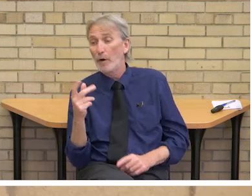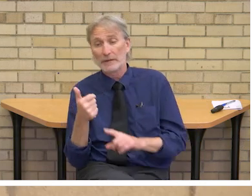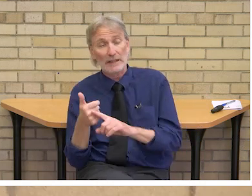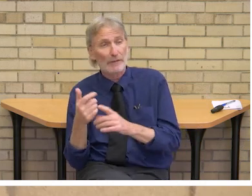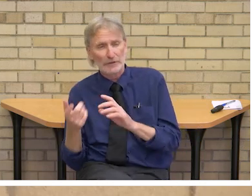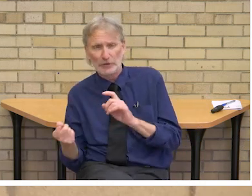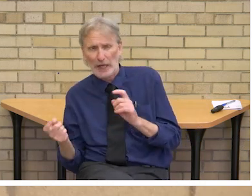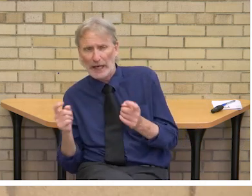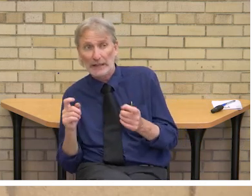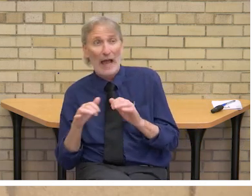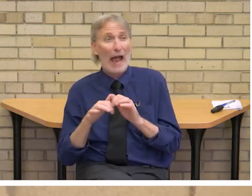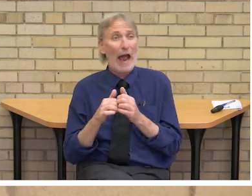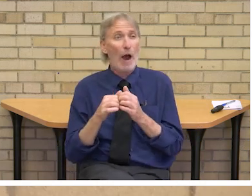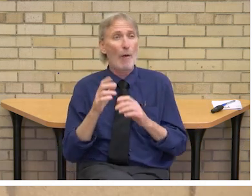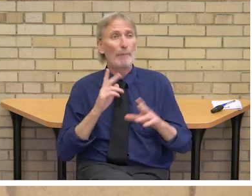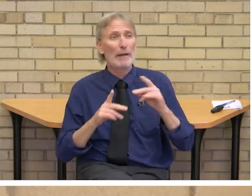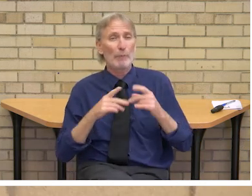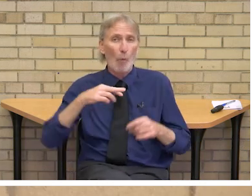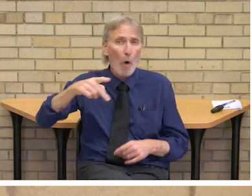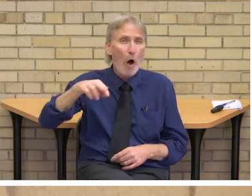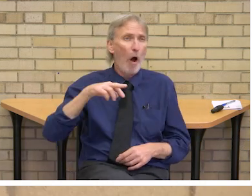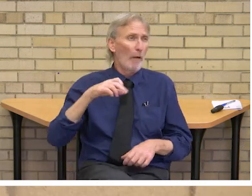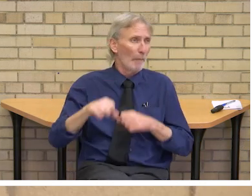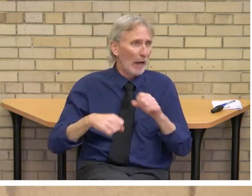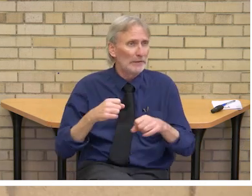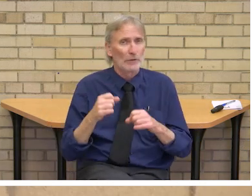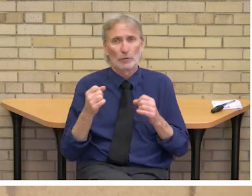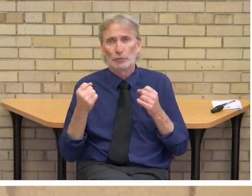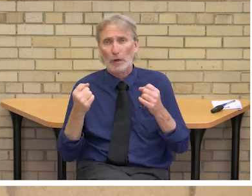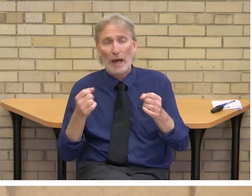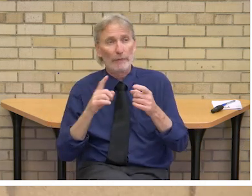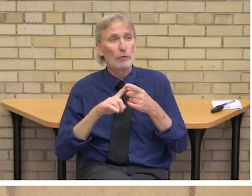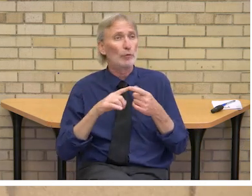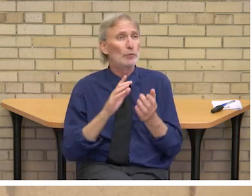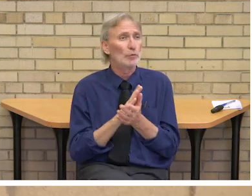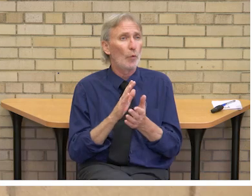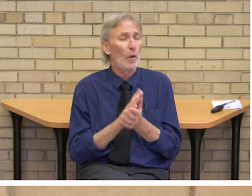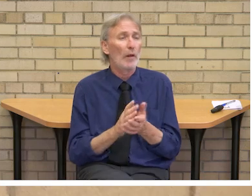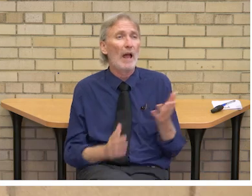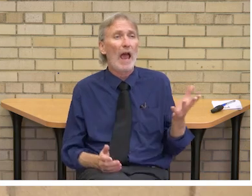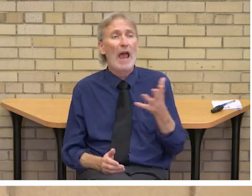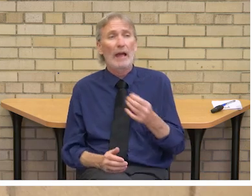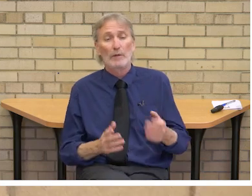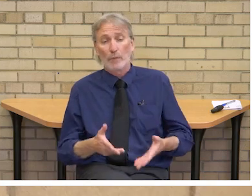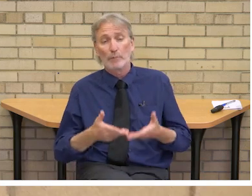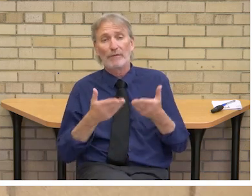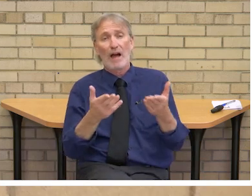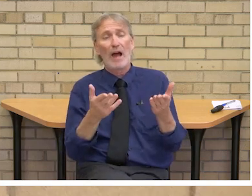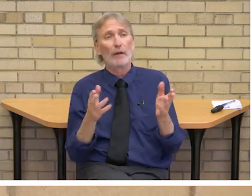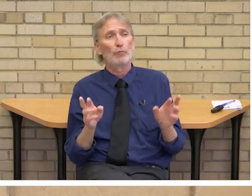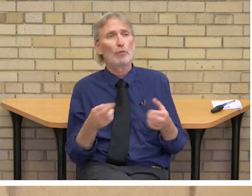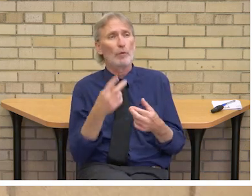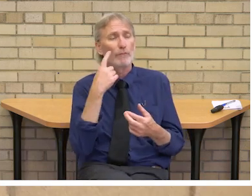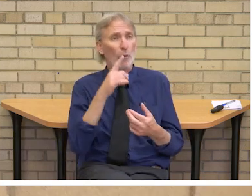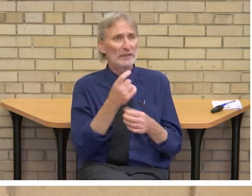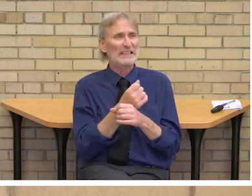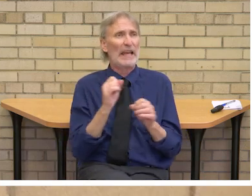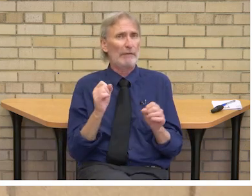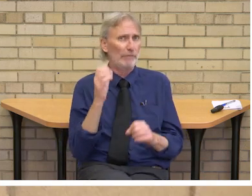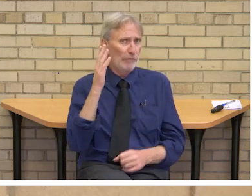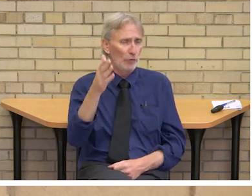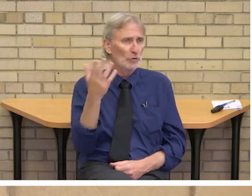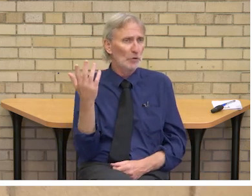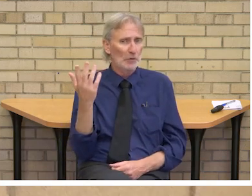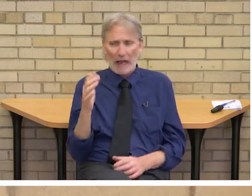are getting to and from campus, and trying to provide space to do that safely in the